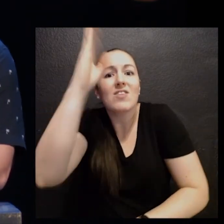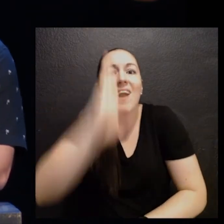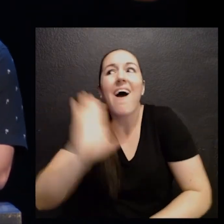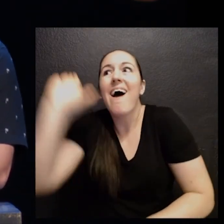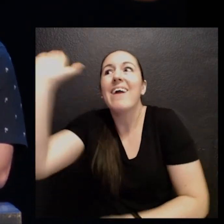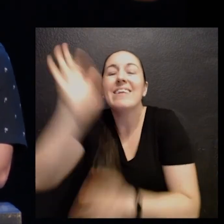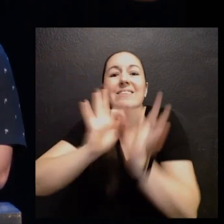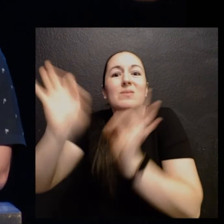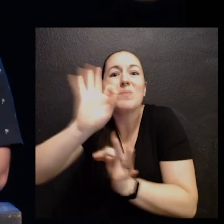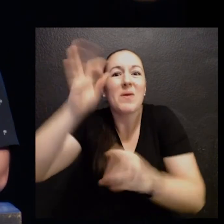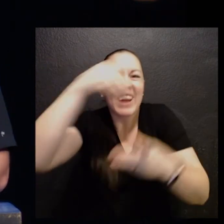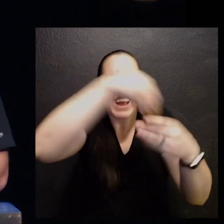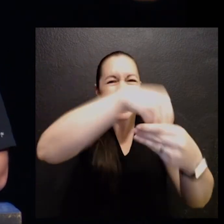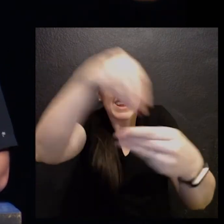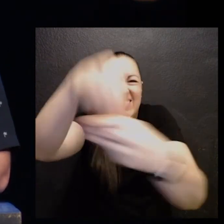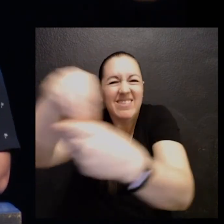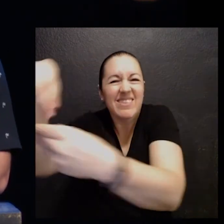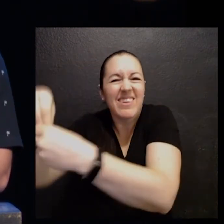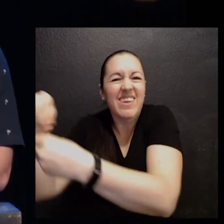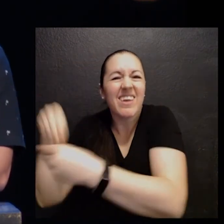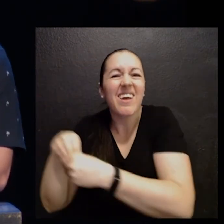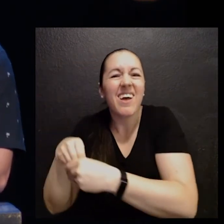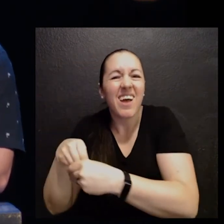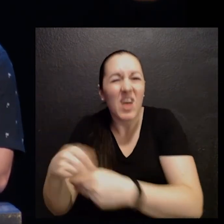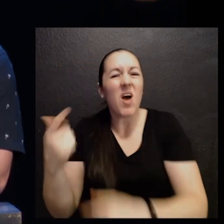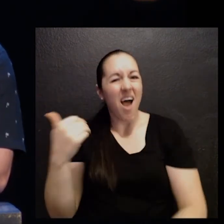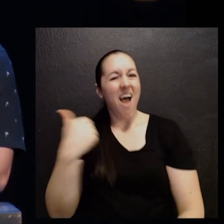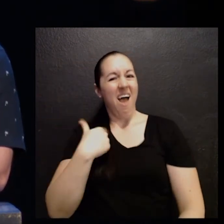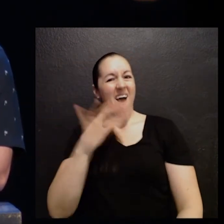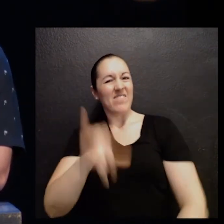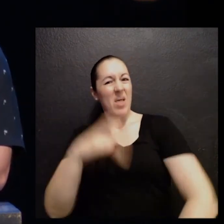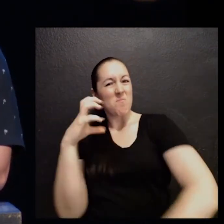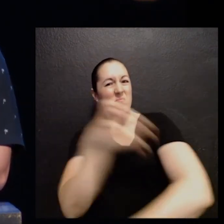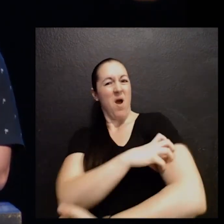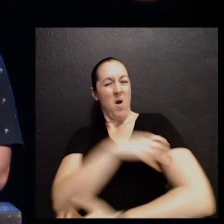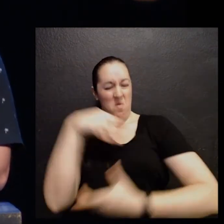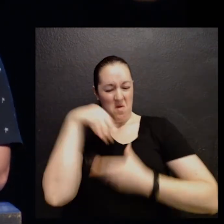us. We have the very power of God dwelling within us.